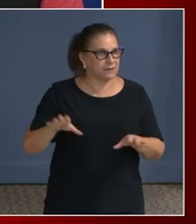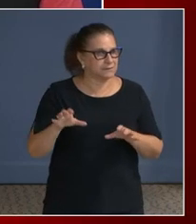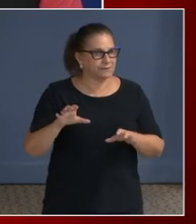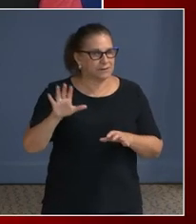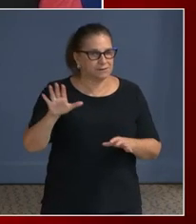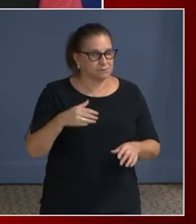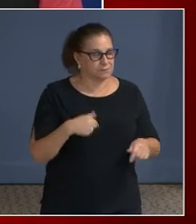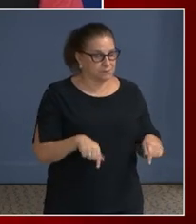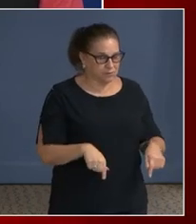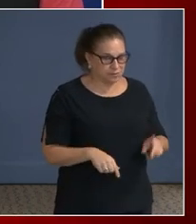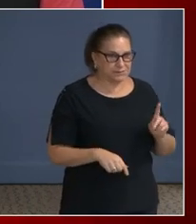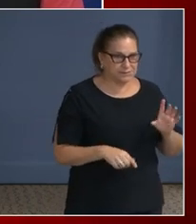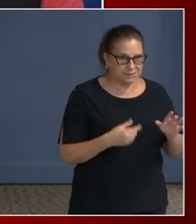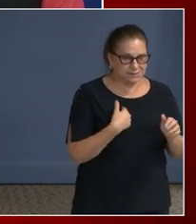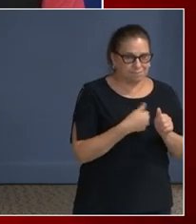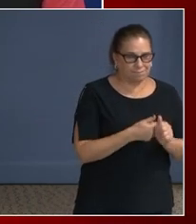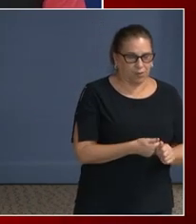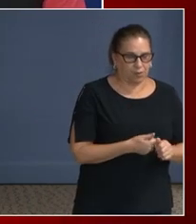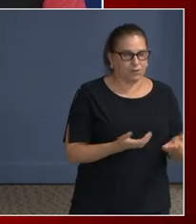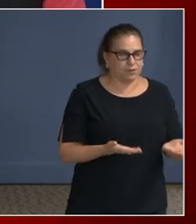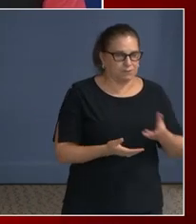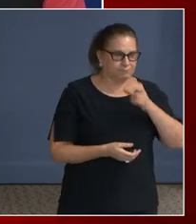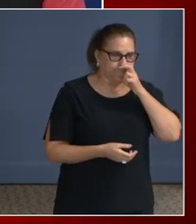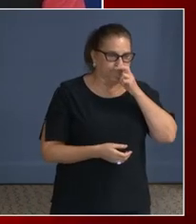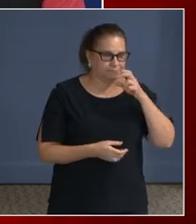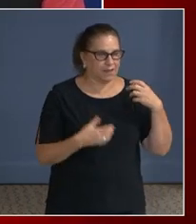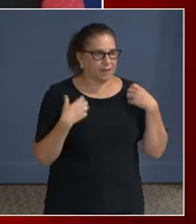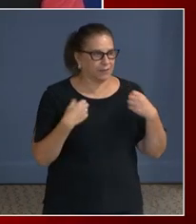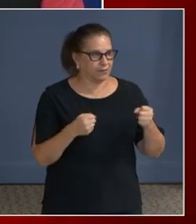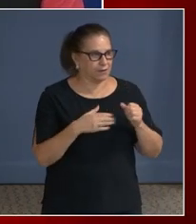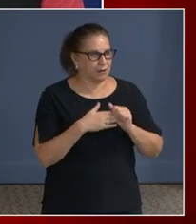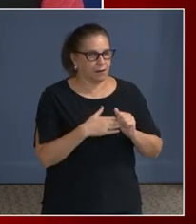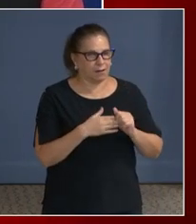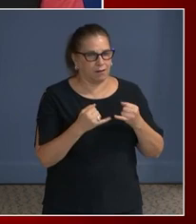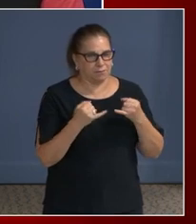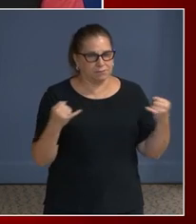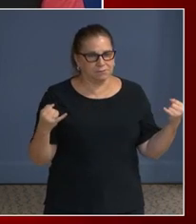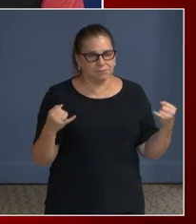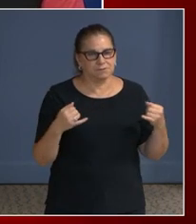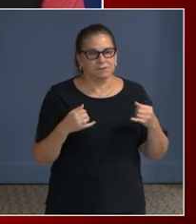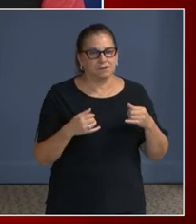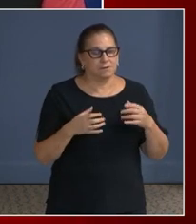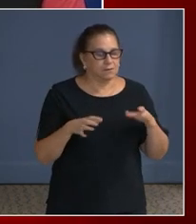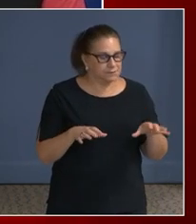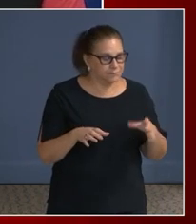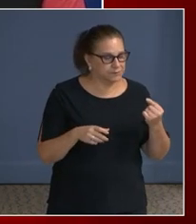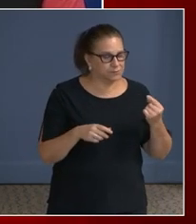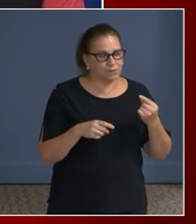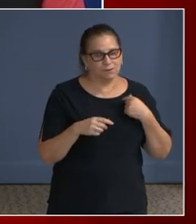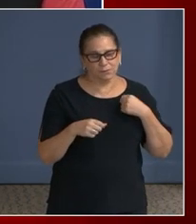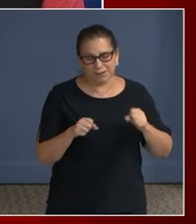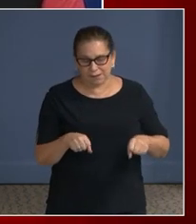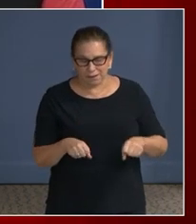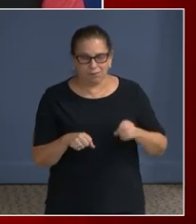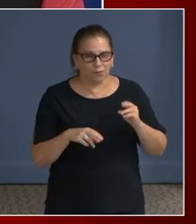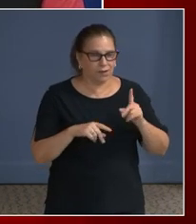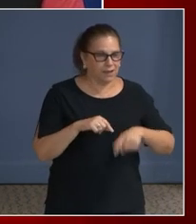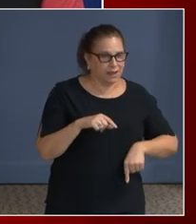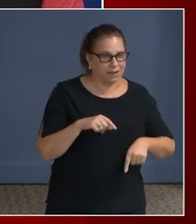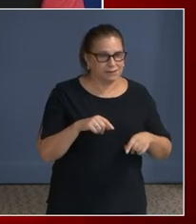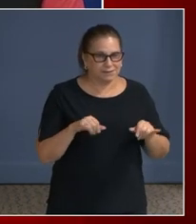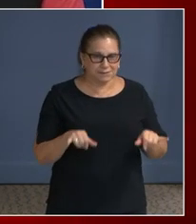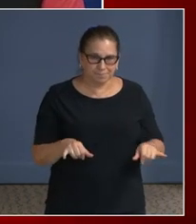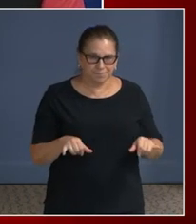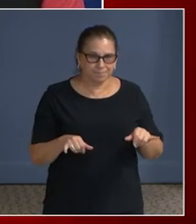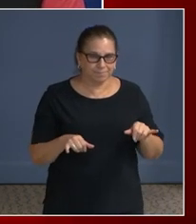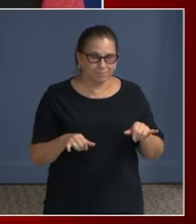following DC Health guidance around activity levels. As you know, we went through a very, it